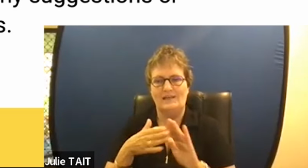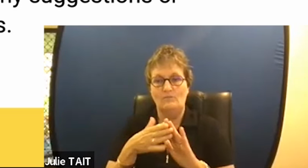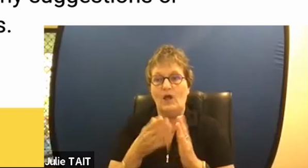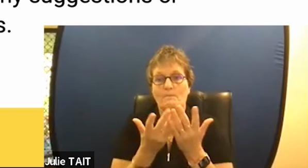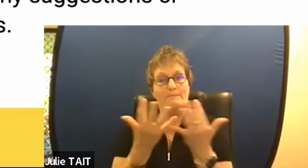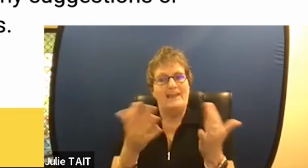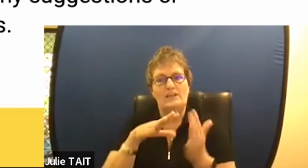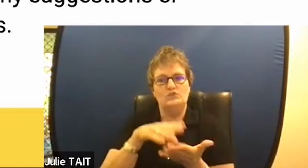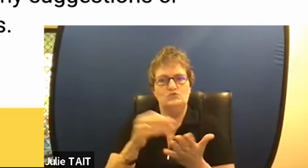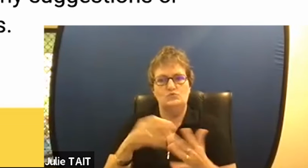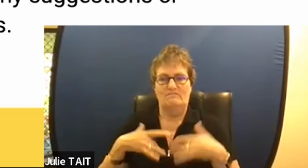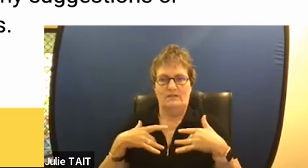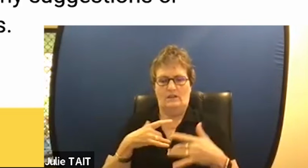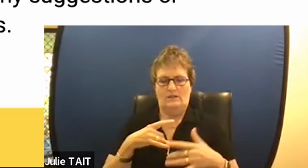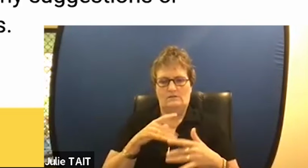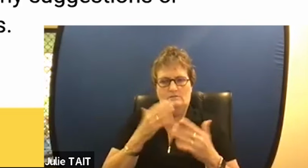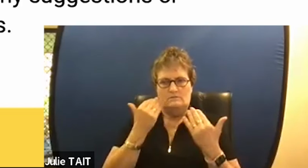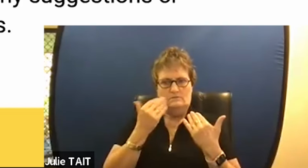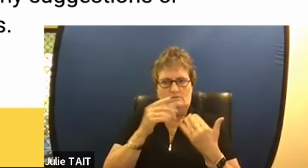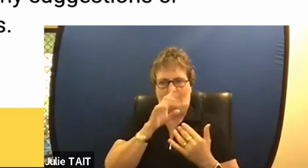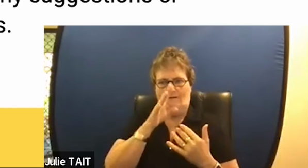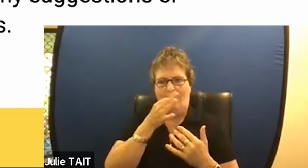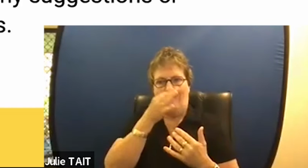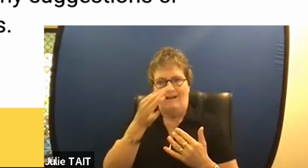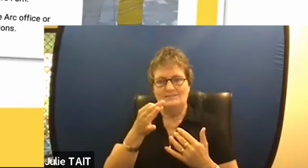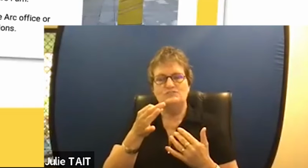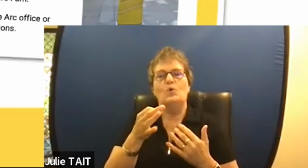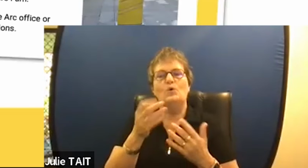question. So just making that statement, I think, helps.